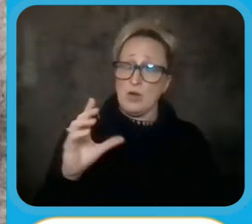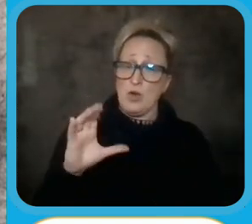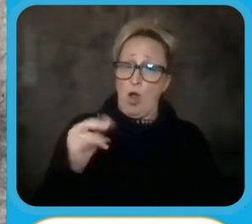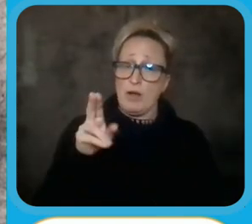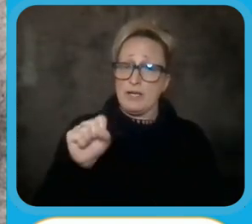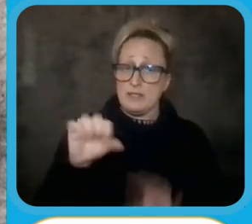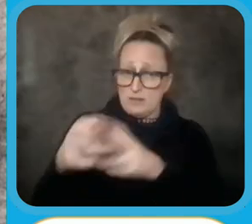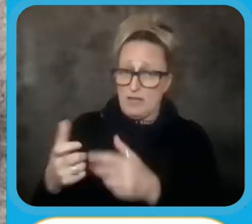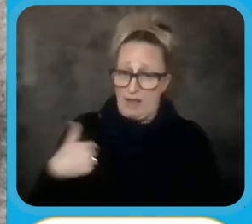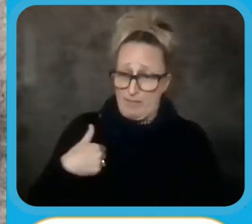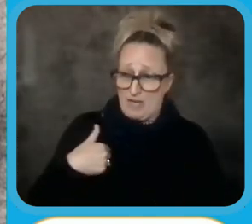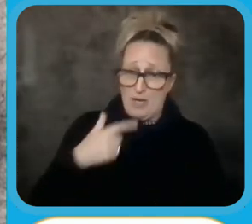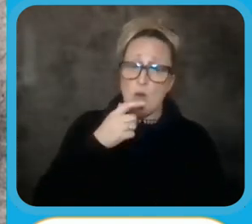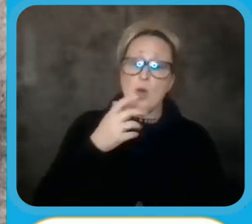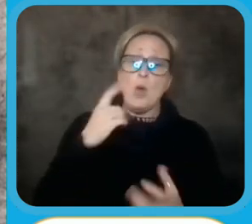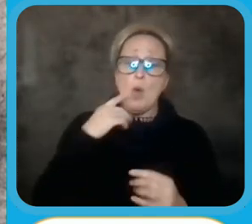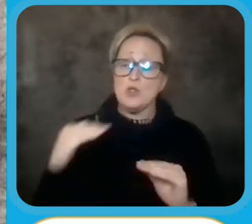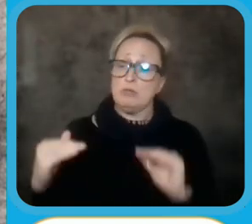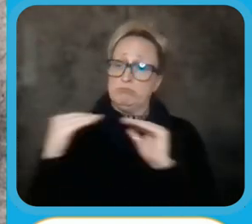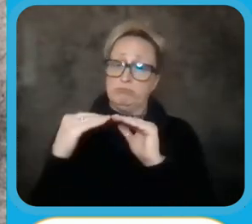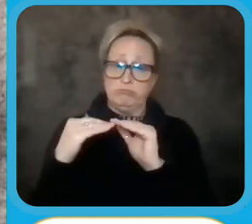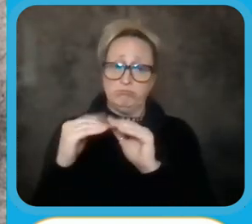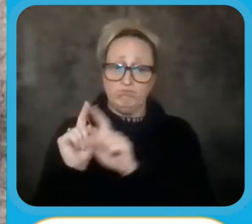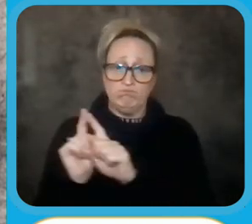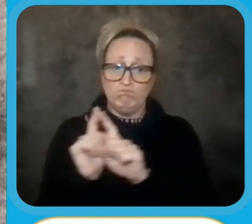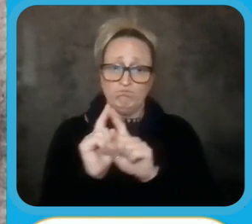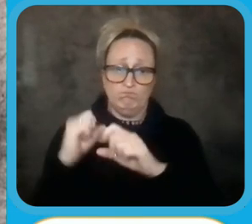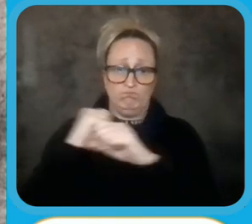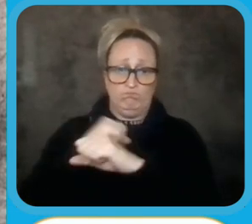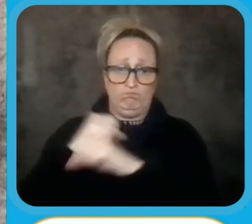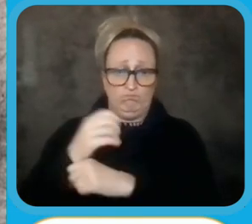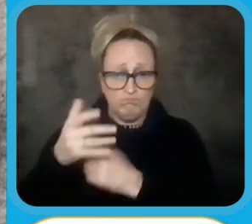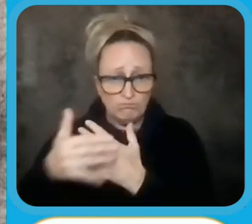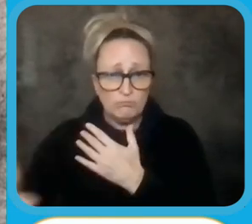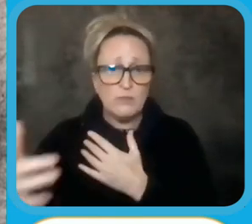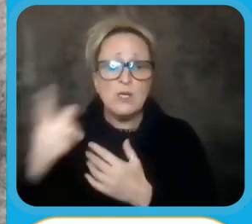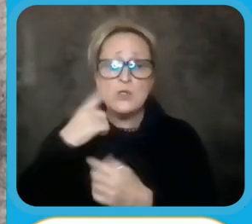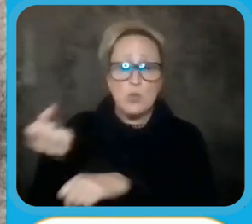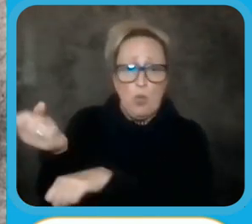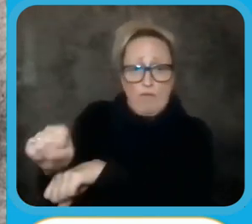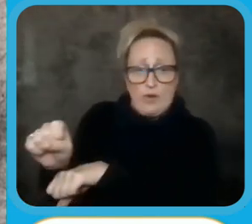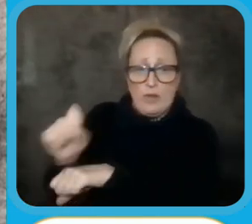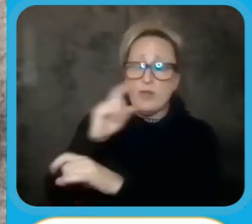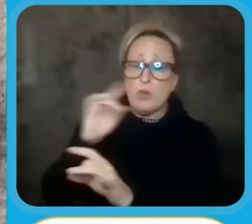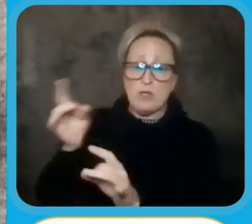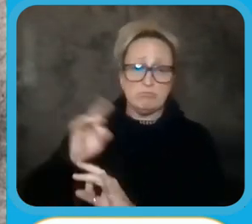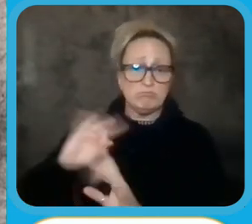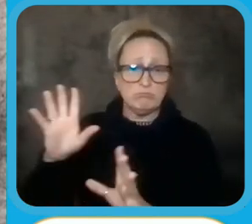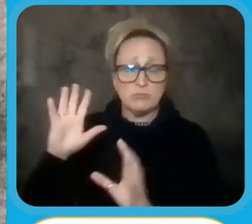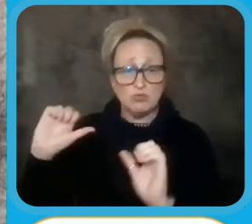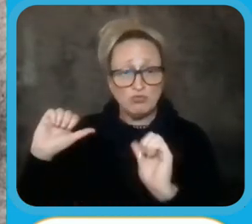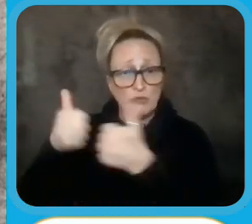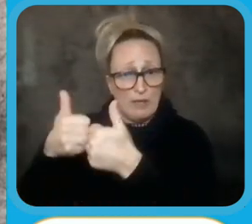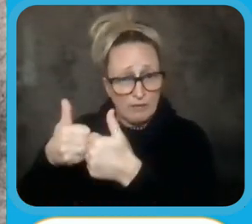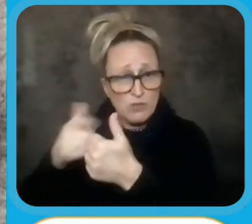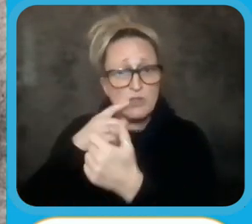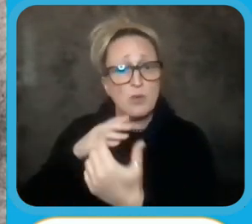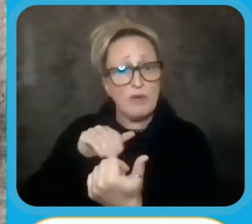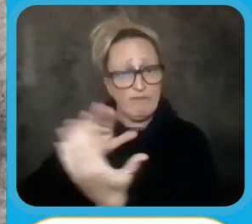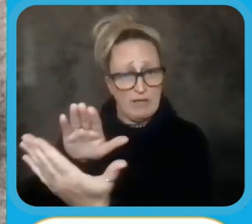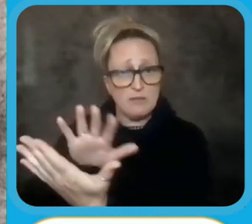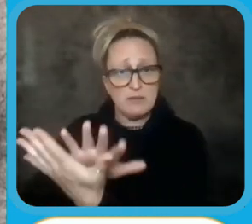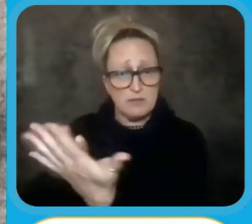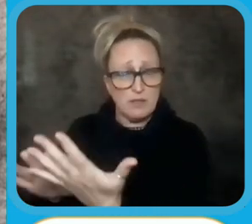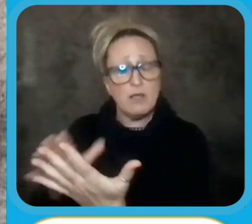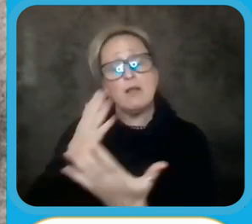forward to standing shoulder to shoulder in the coming days to overcome the extraordinary challenges that we face.